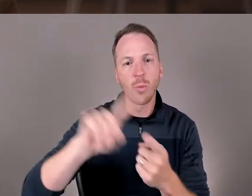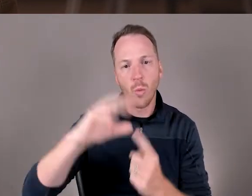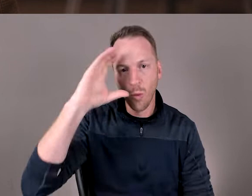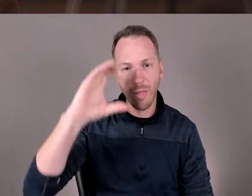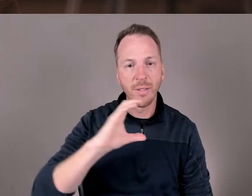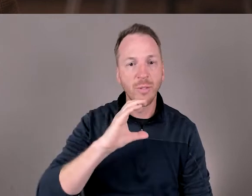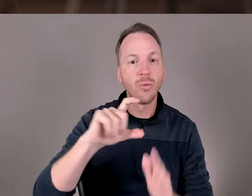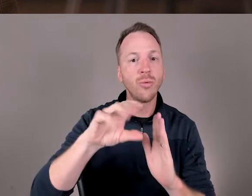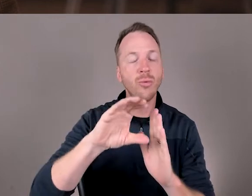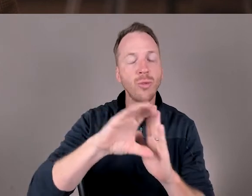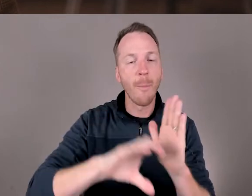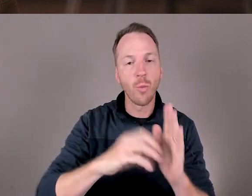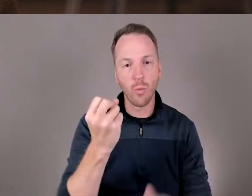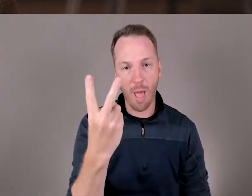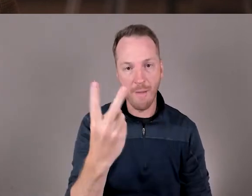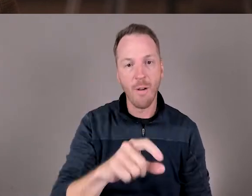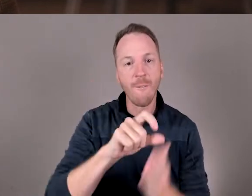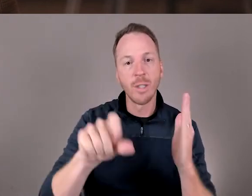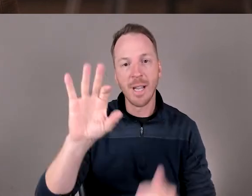12, verses 9 and 10.